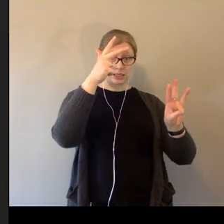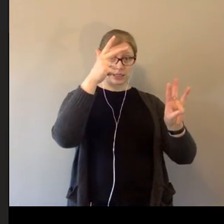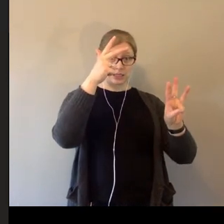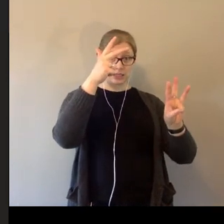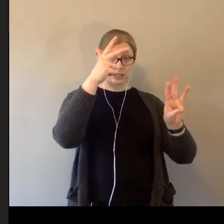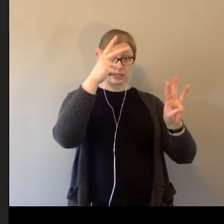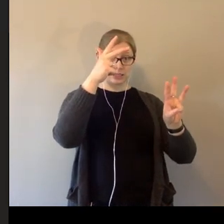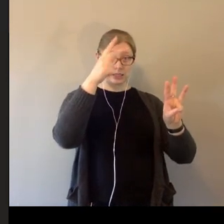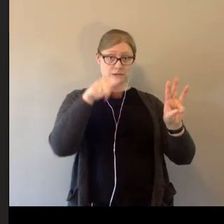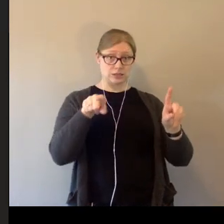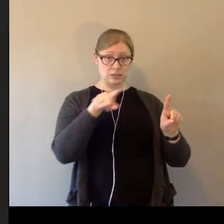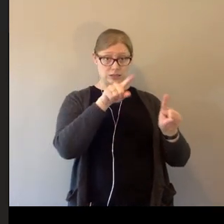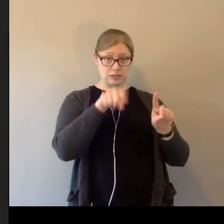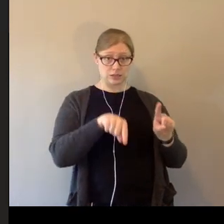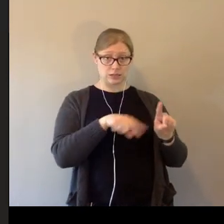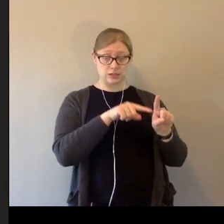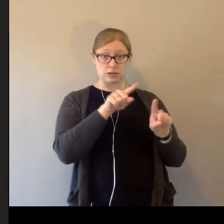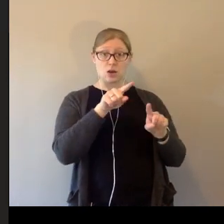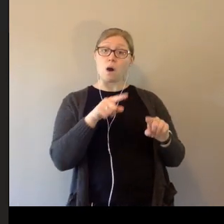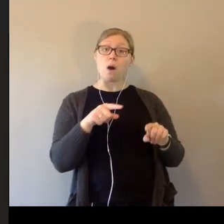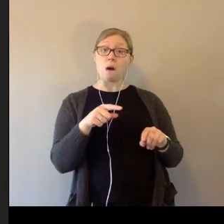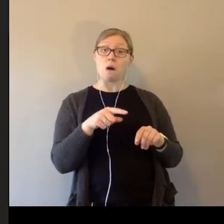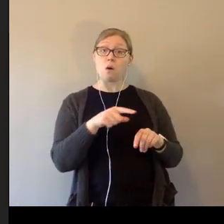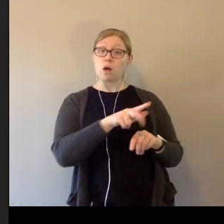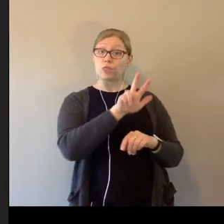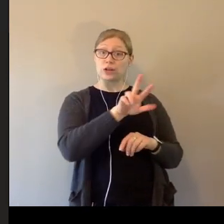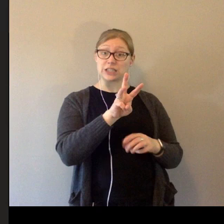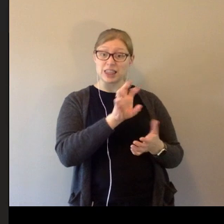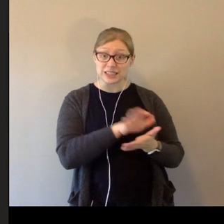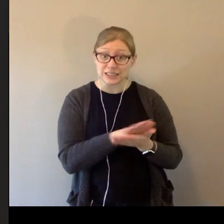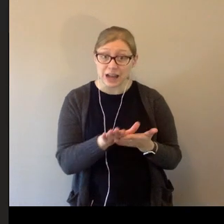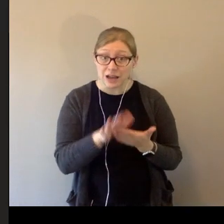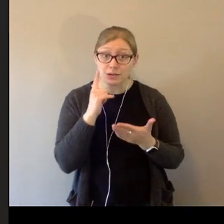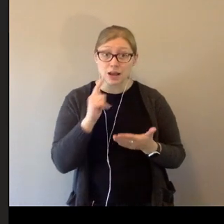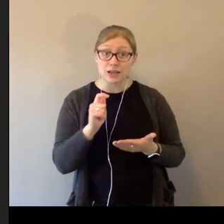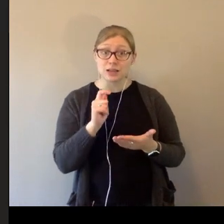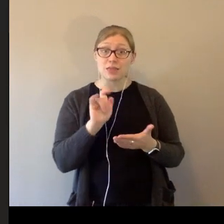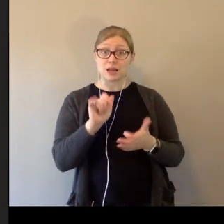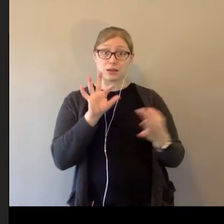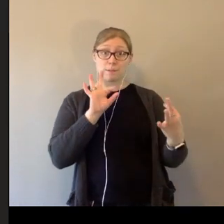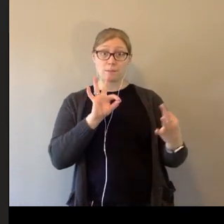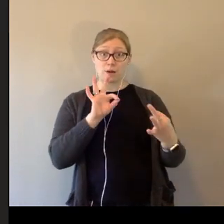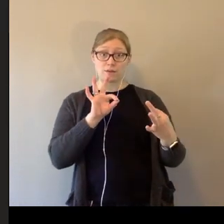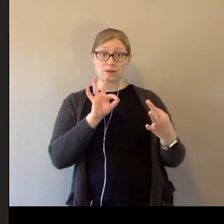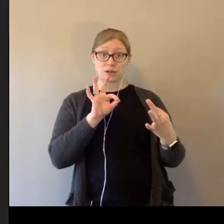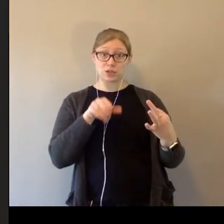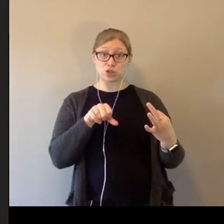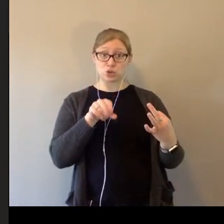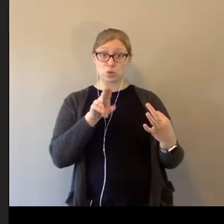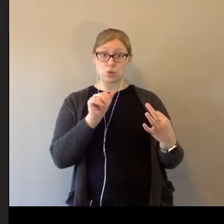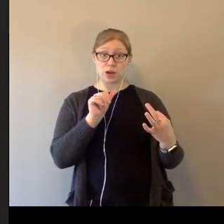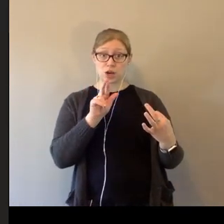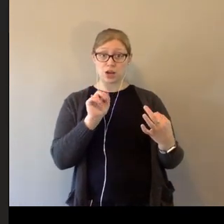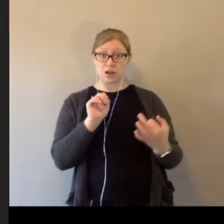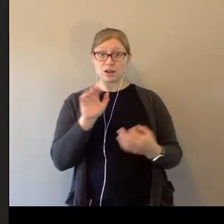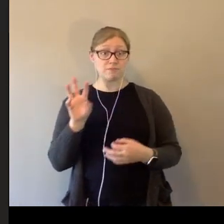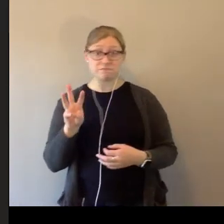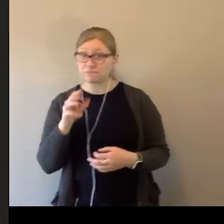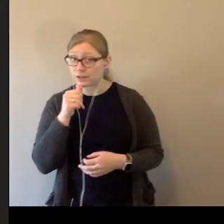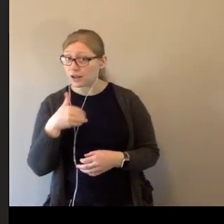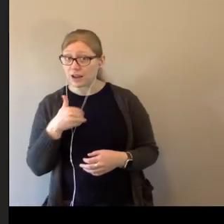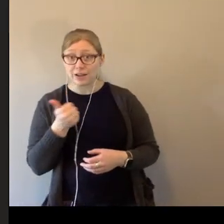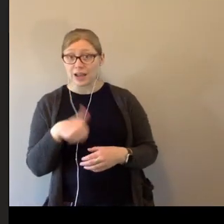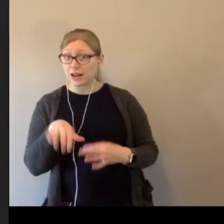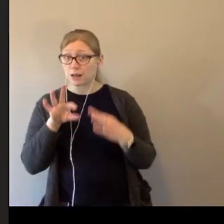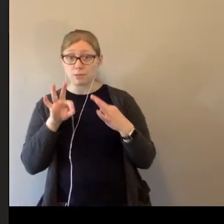nice because 36 is a perfect square. And 6 does not have any perfect square factors. So I'm going to do it